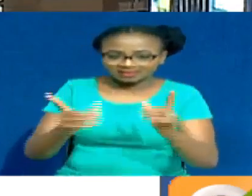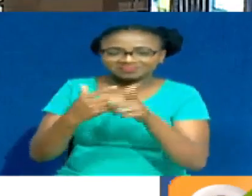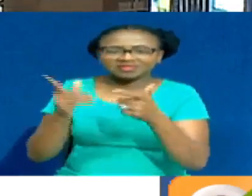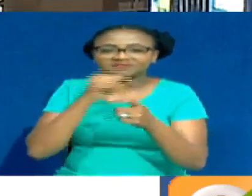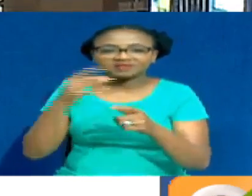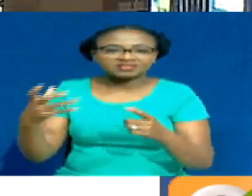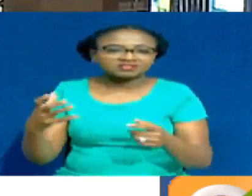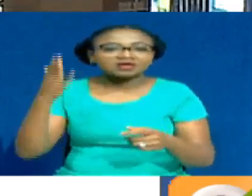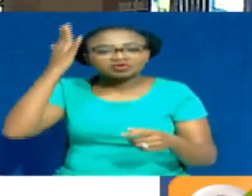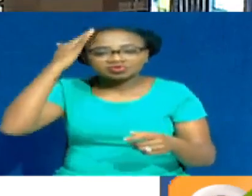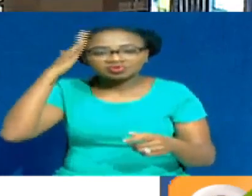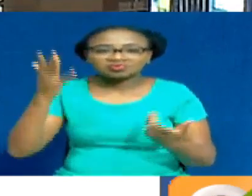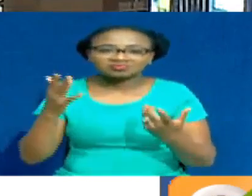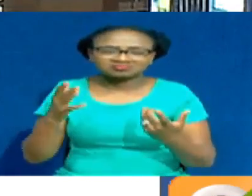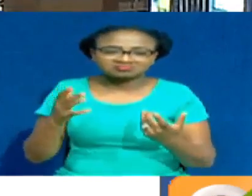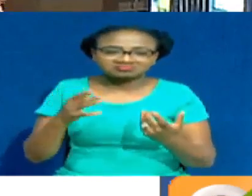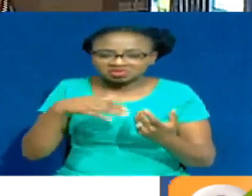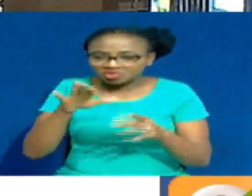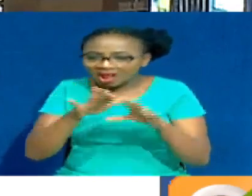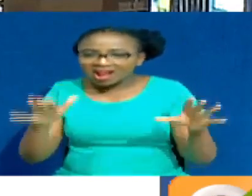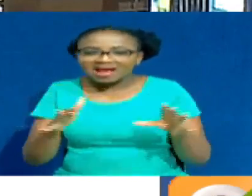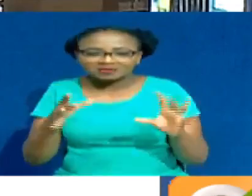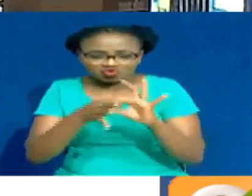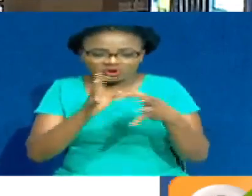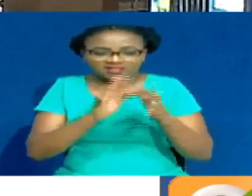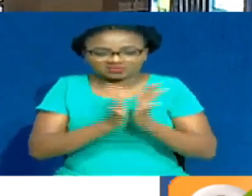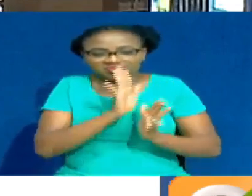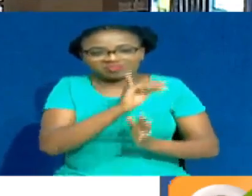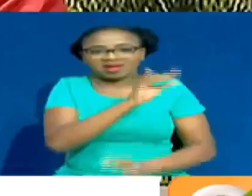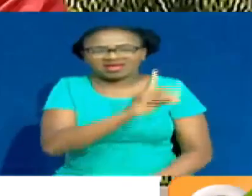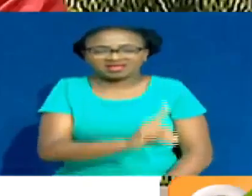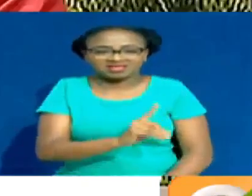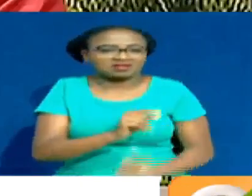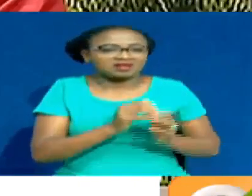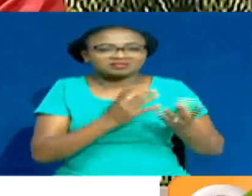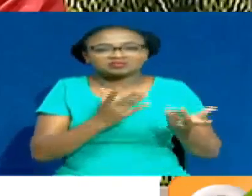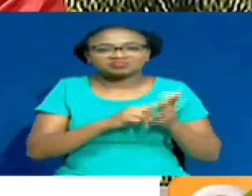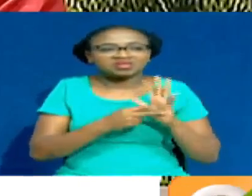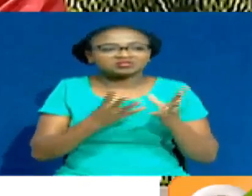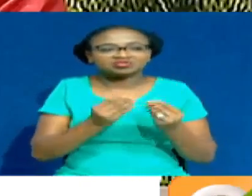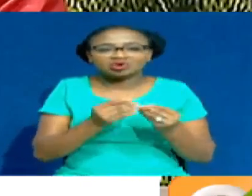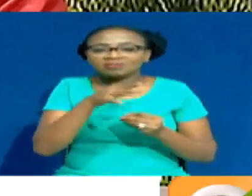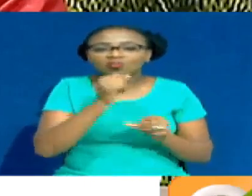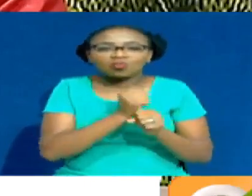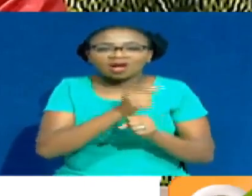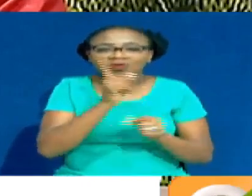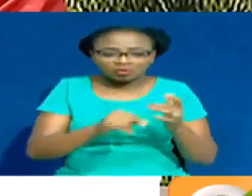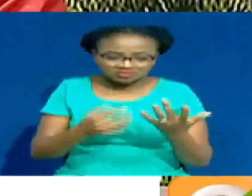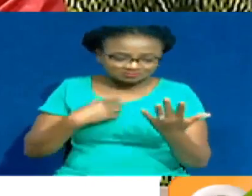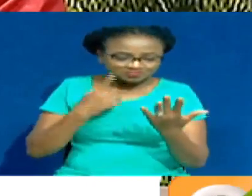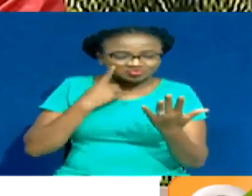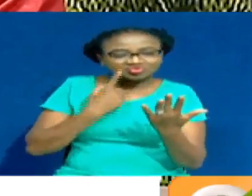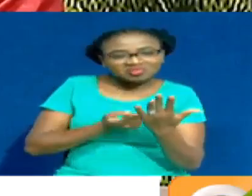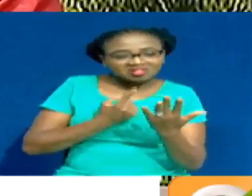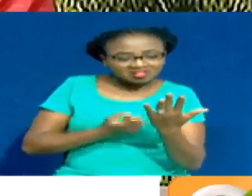identify any titles or pieces of land that are linked with your particular identity, so that your job is simply verification rather than asking me